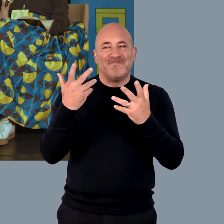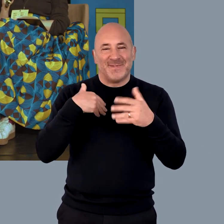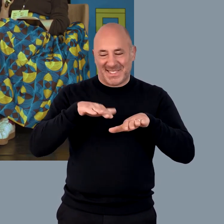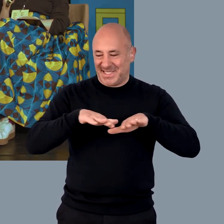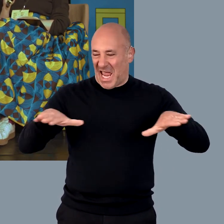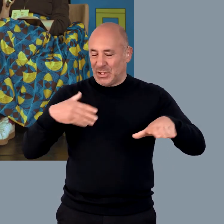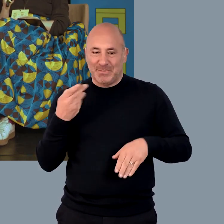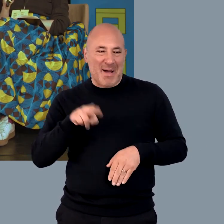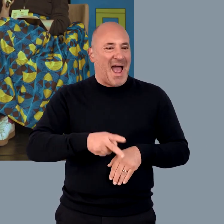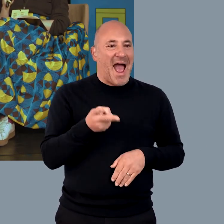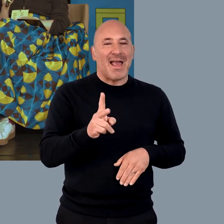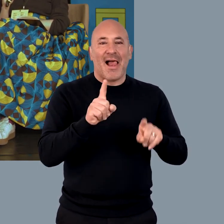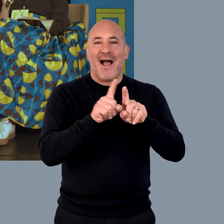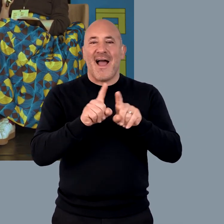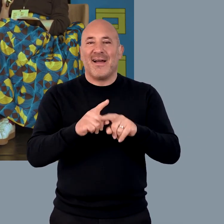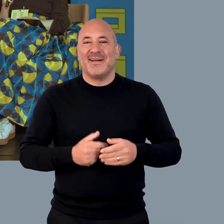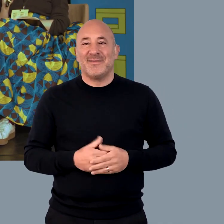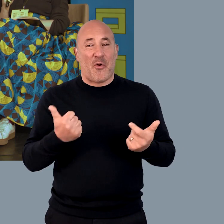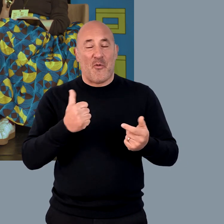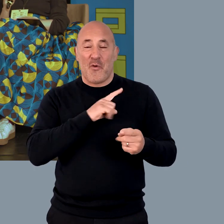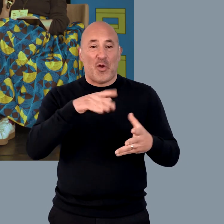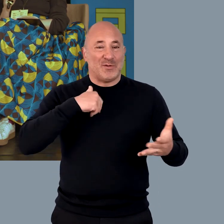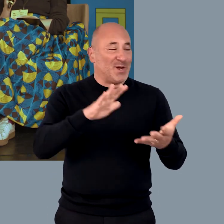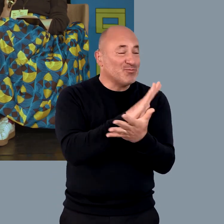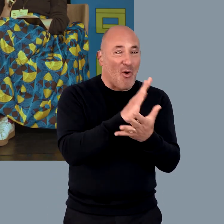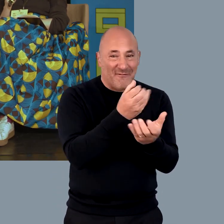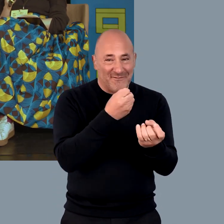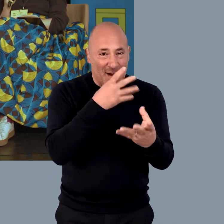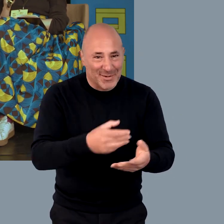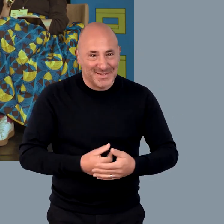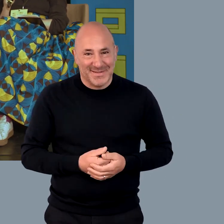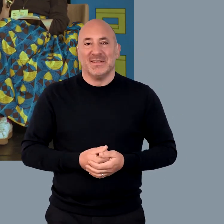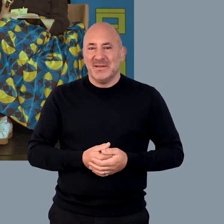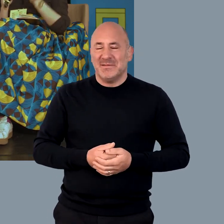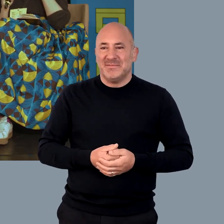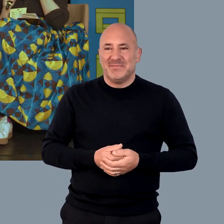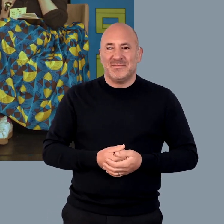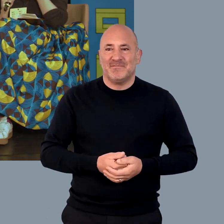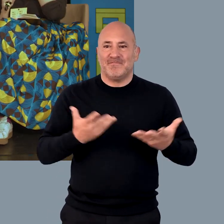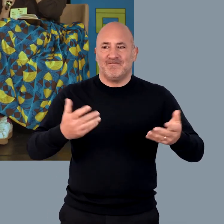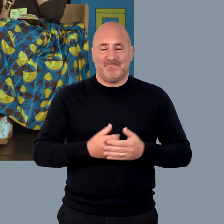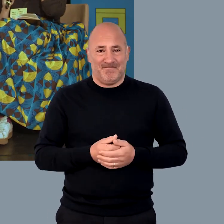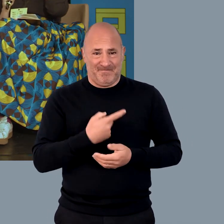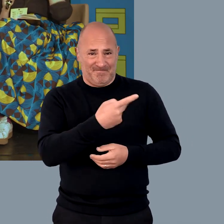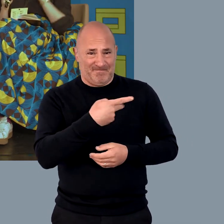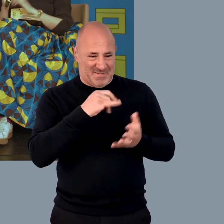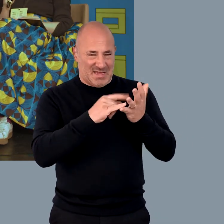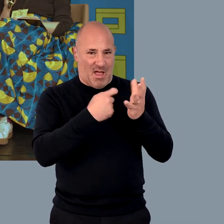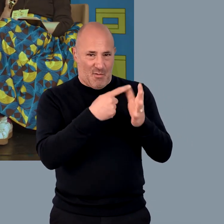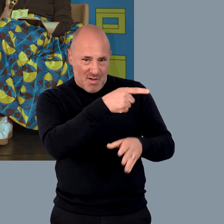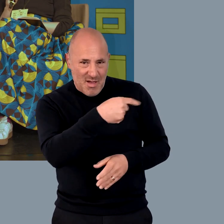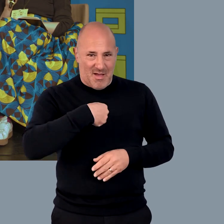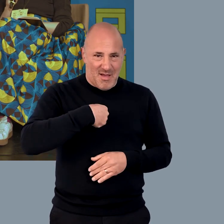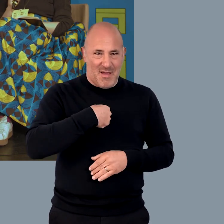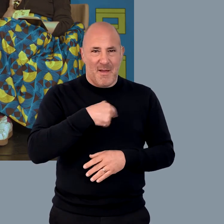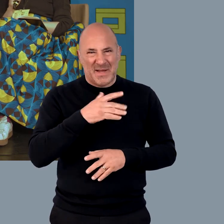me back, and I just feel like I'm on stage again. So we're going to enjoy this. Fabulous. So